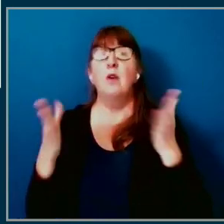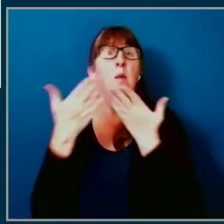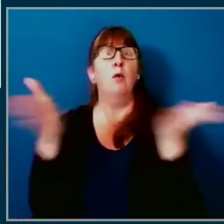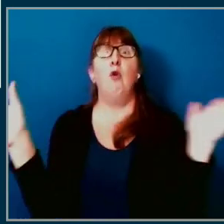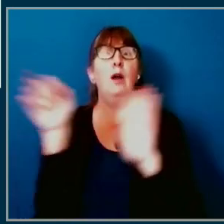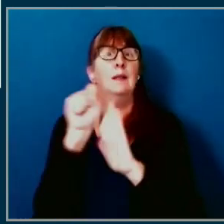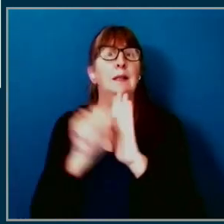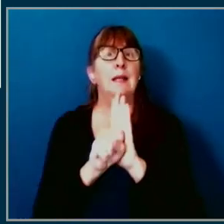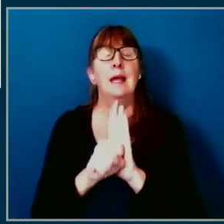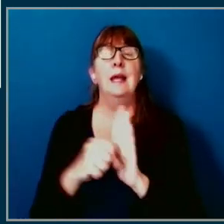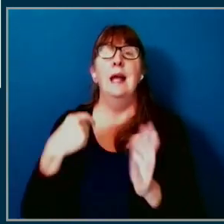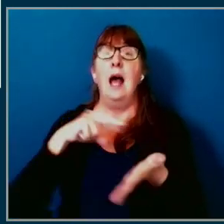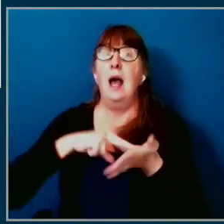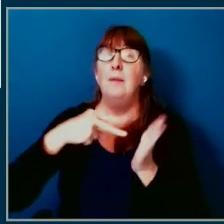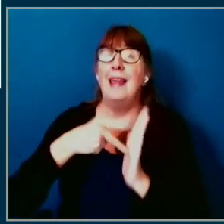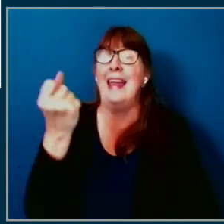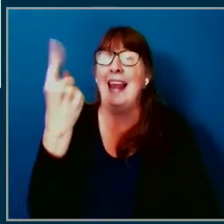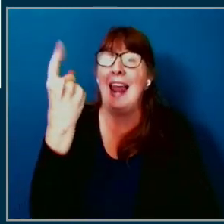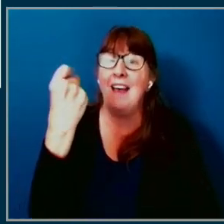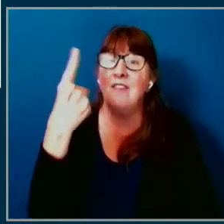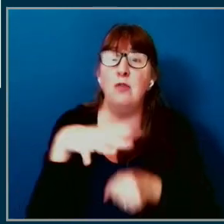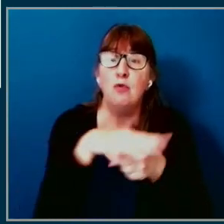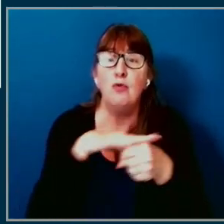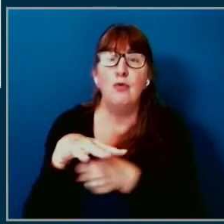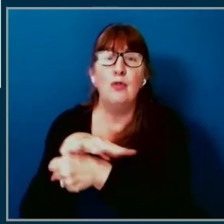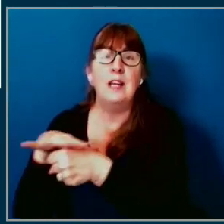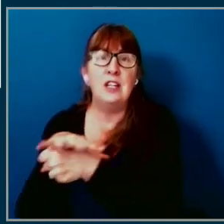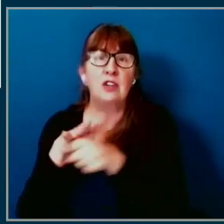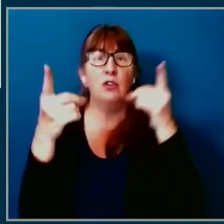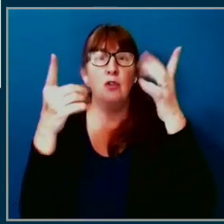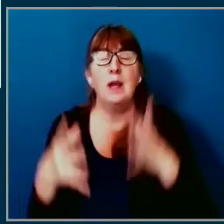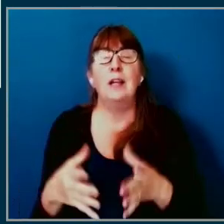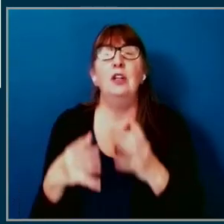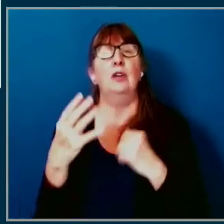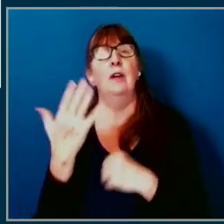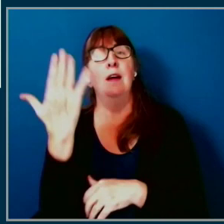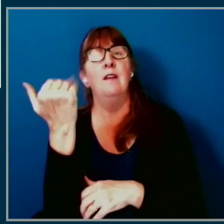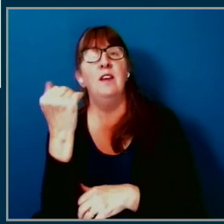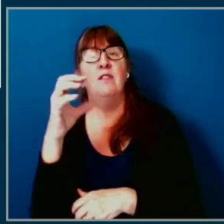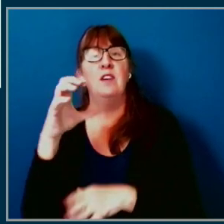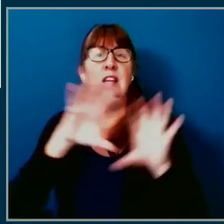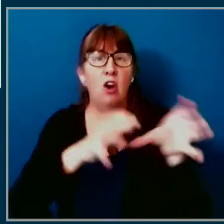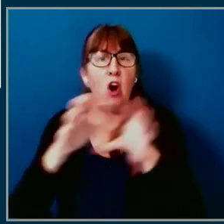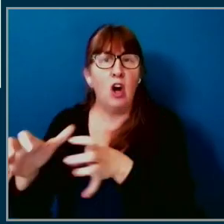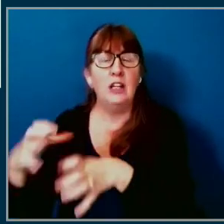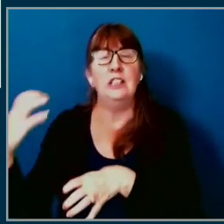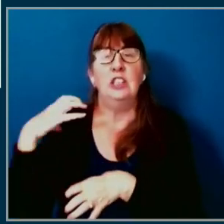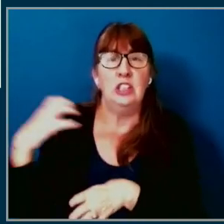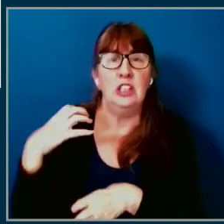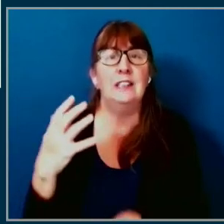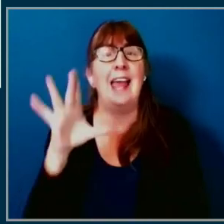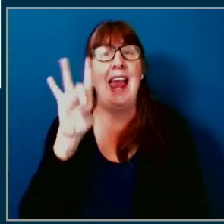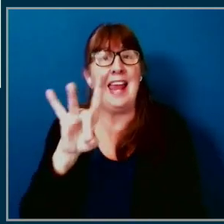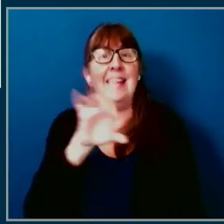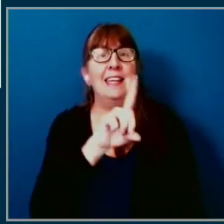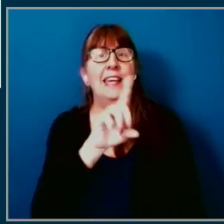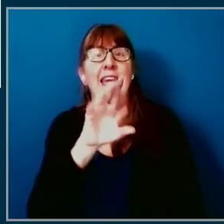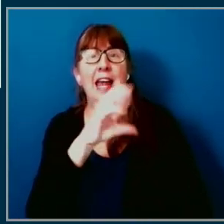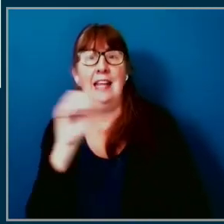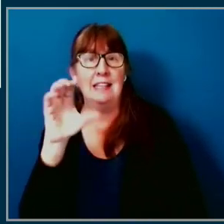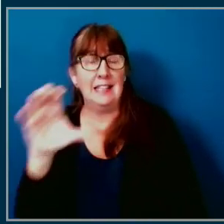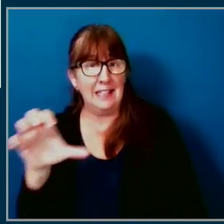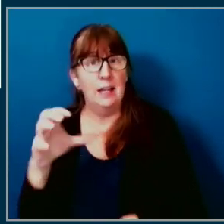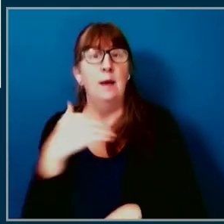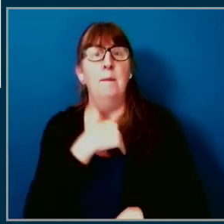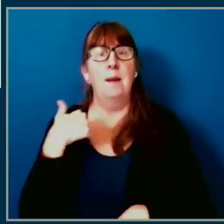about 11 regional directors, 15 caucus chairs, 8 DNC members, and over a dozen county chairs.